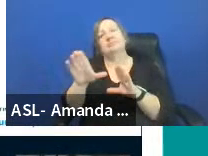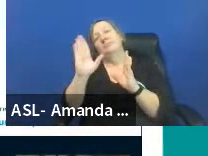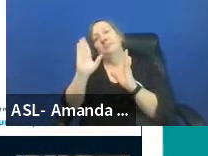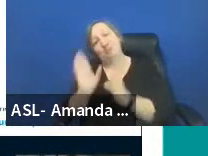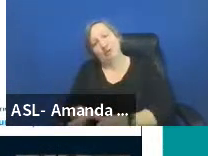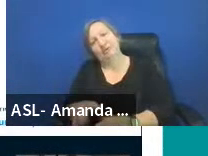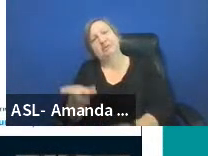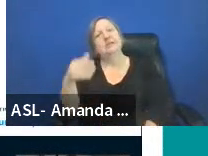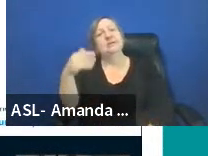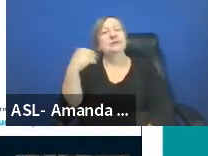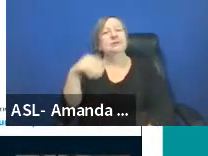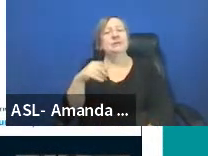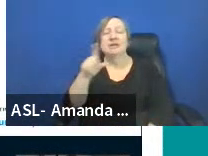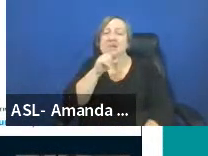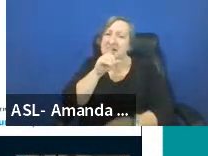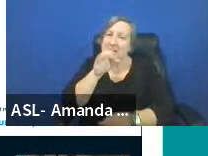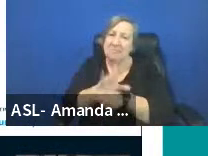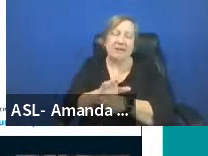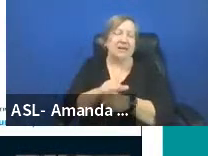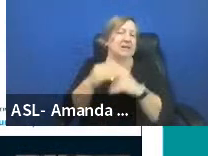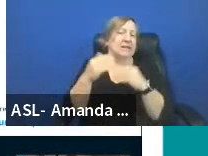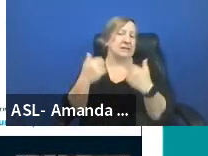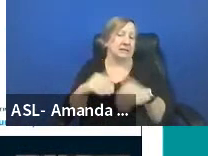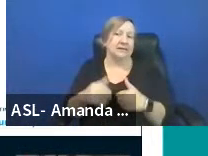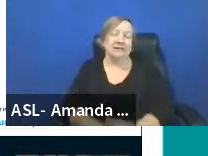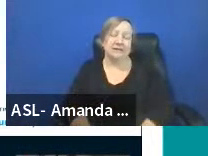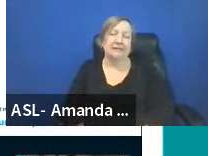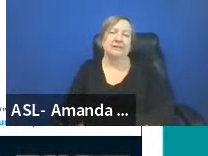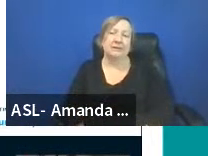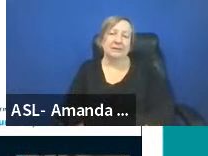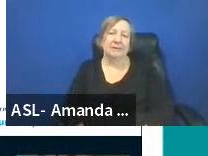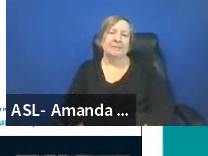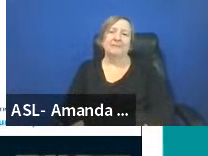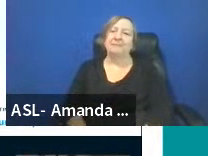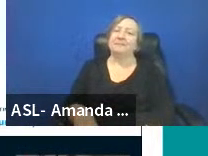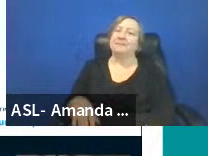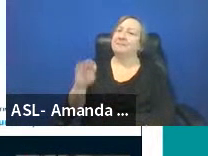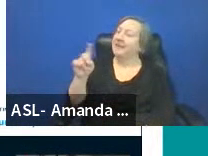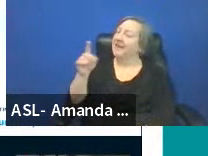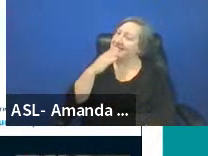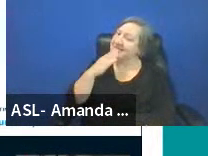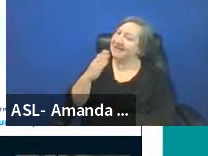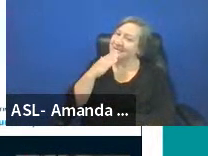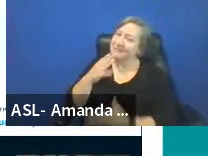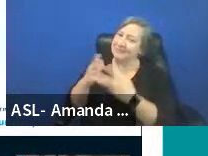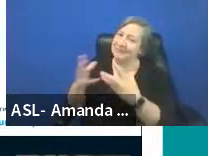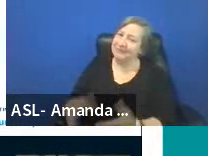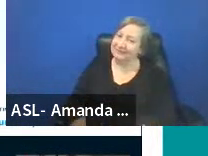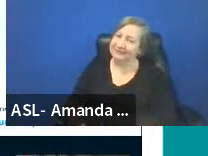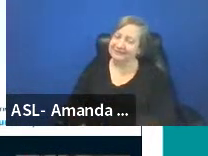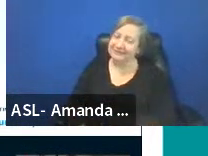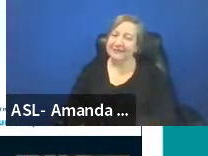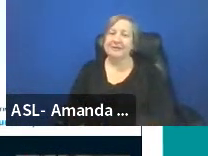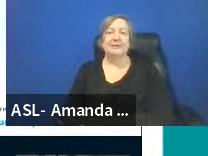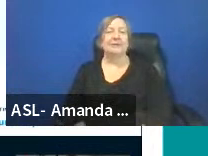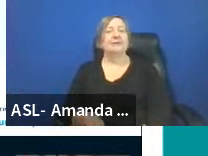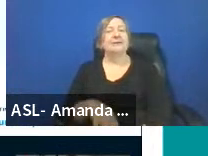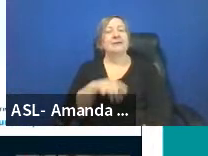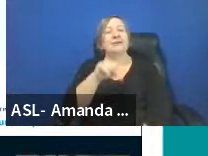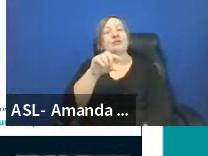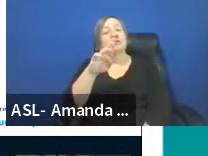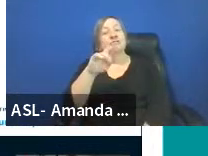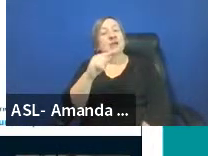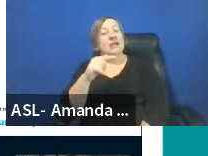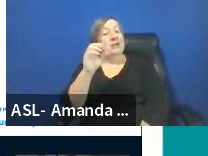person and very much committed. Yes. Thank you. Thank you so very much. All right. Well, why